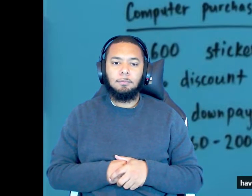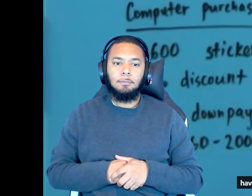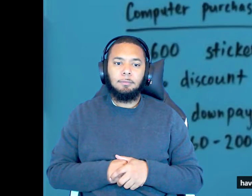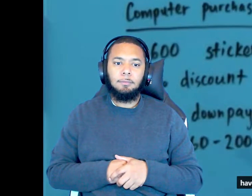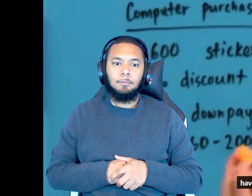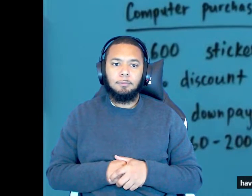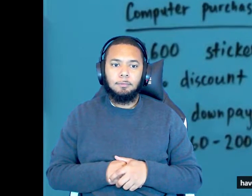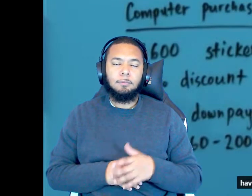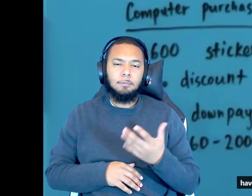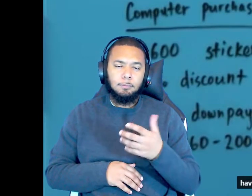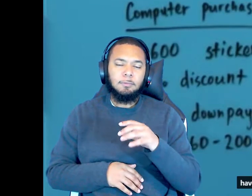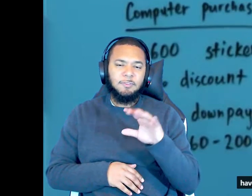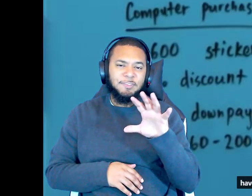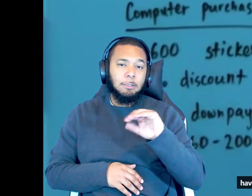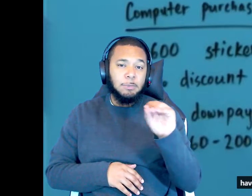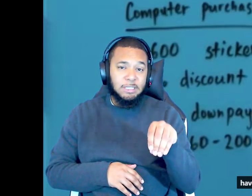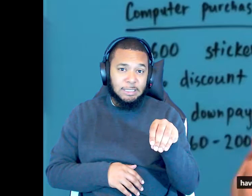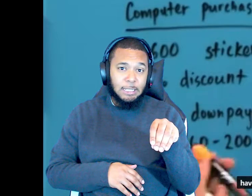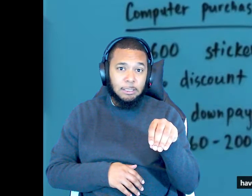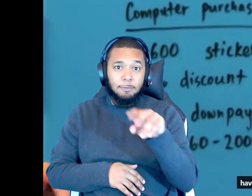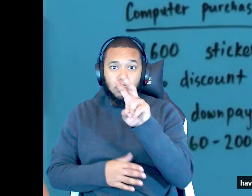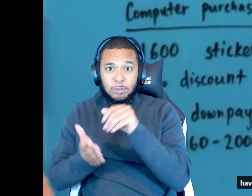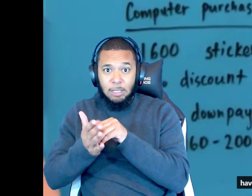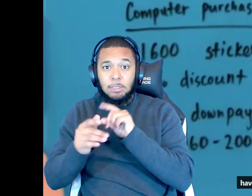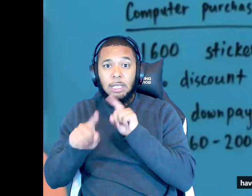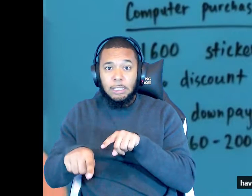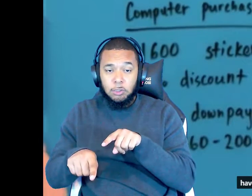what 5% equates to of 2,000.